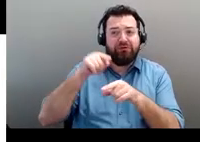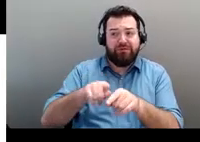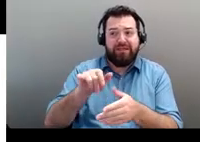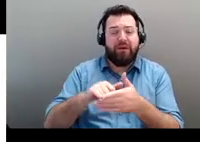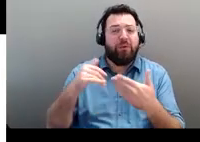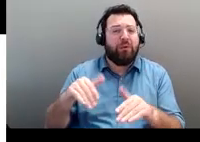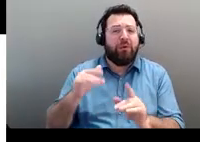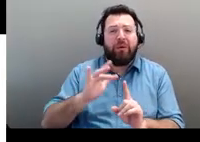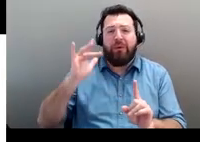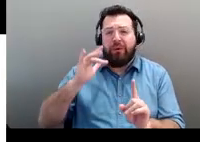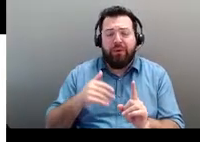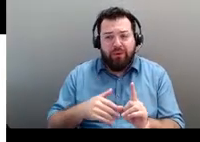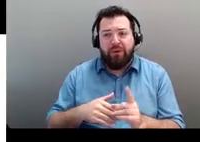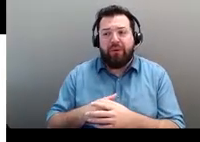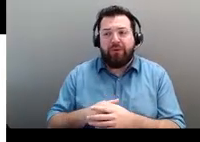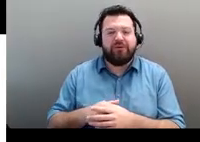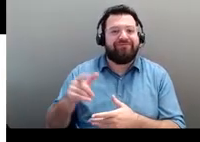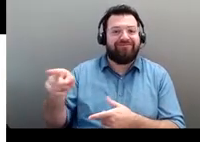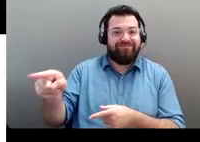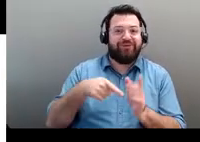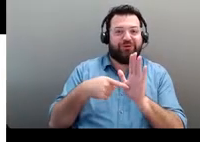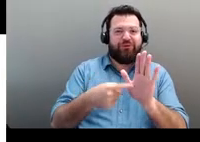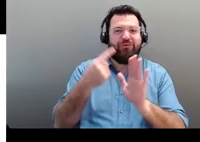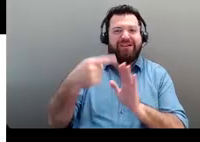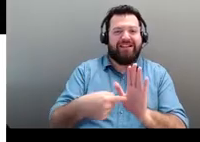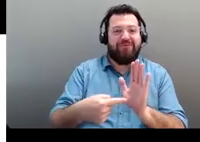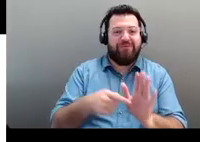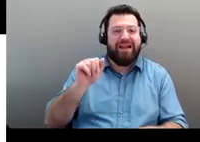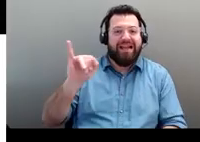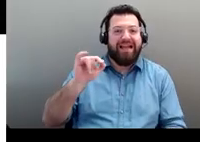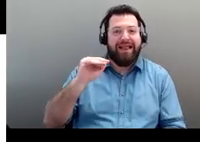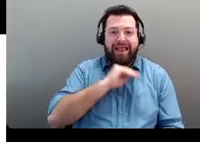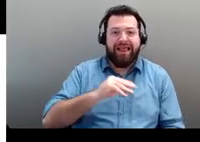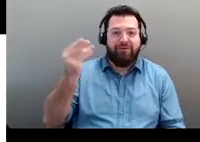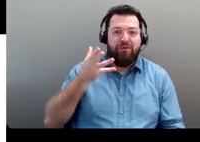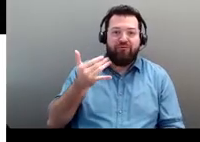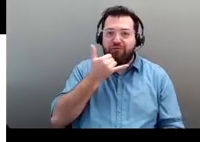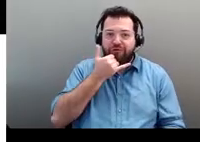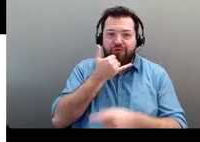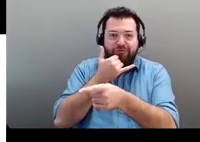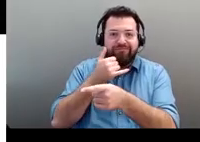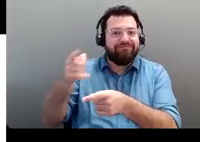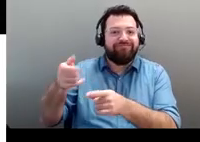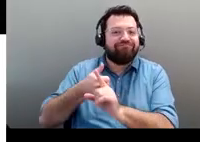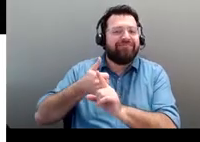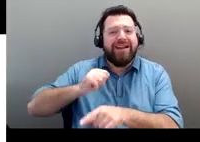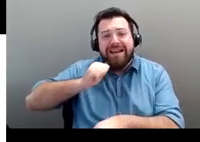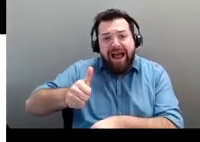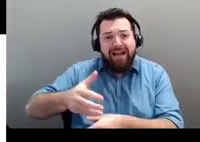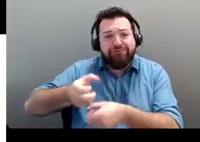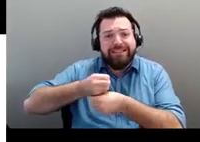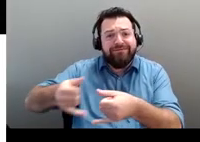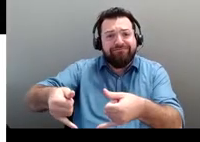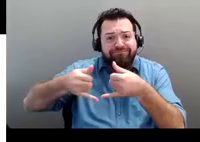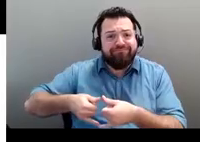Before we move on, I want to show you one of the instances, again, that AI told me that Jeffrey Hinton has not received the